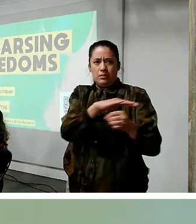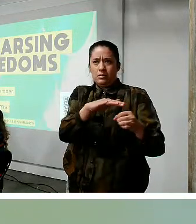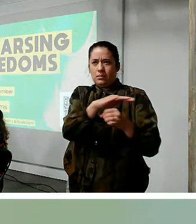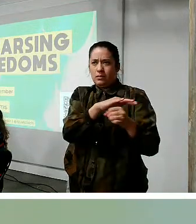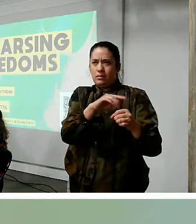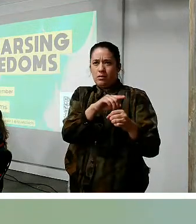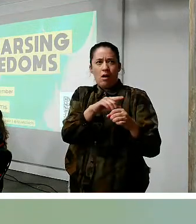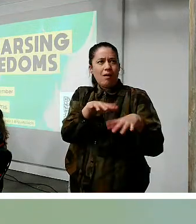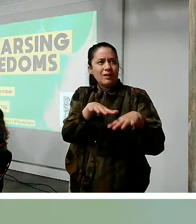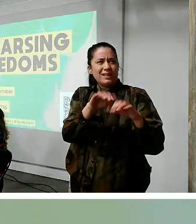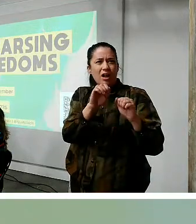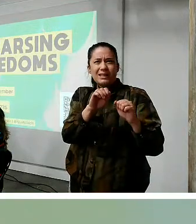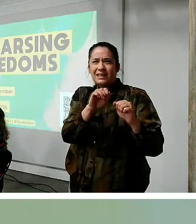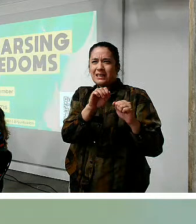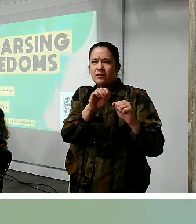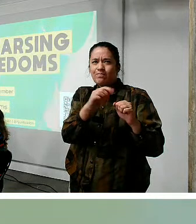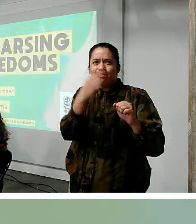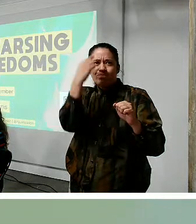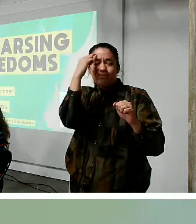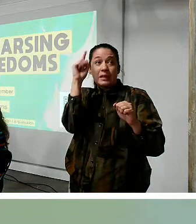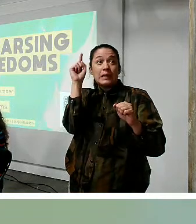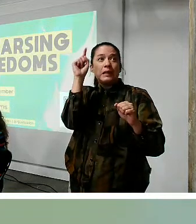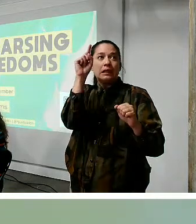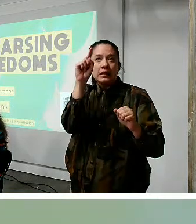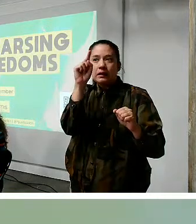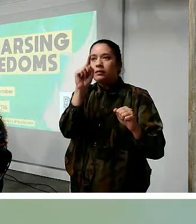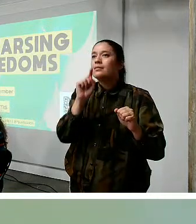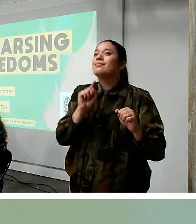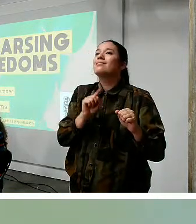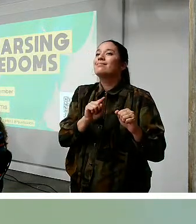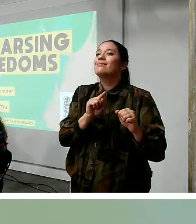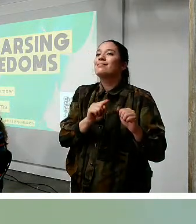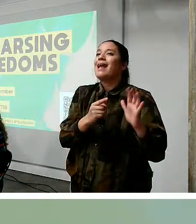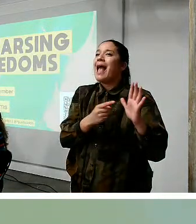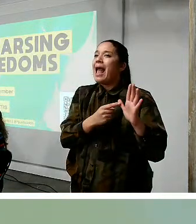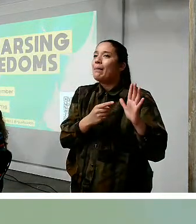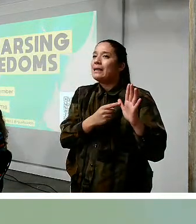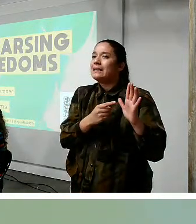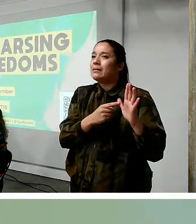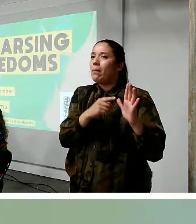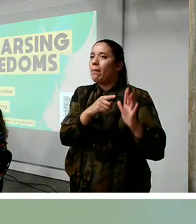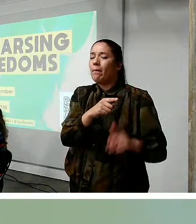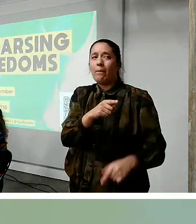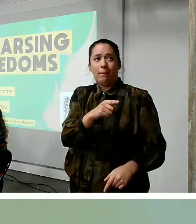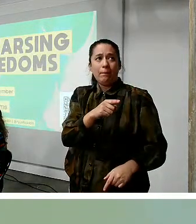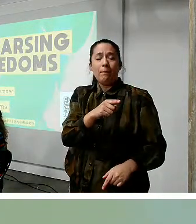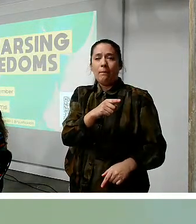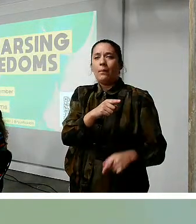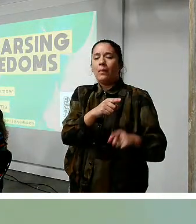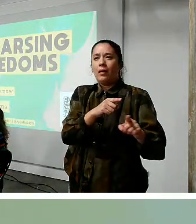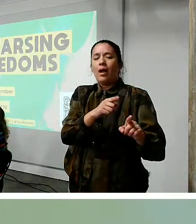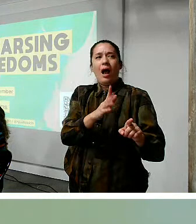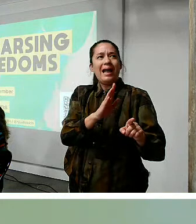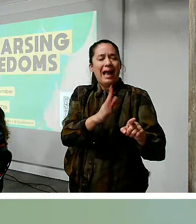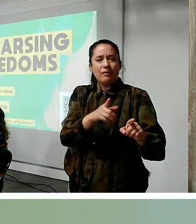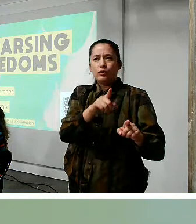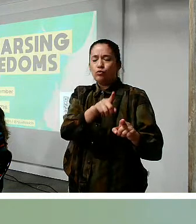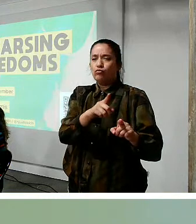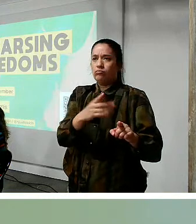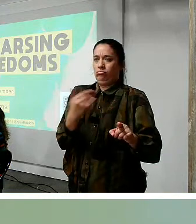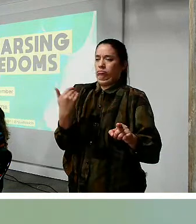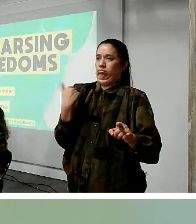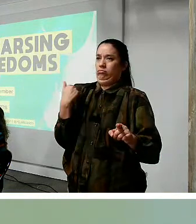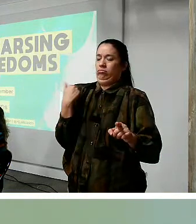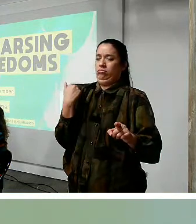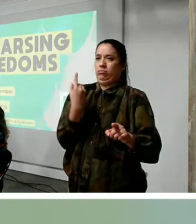critical voice, which would be like totally abusive if I used it on other people, but I use it on myself. And it's a really,